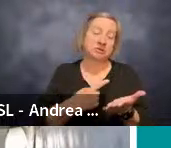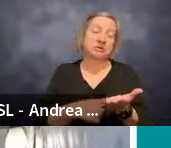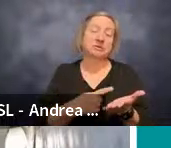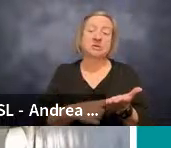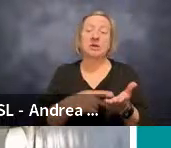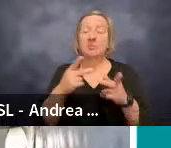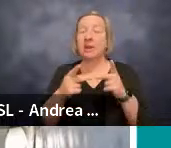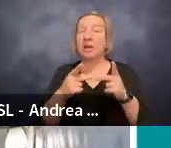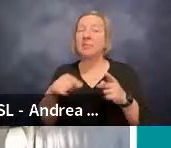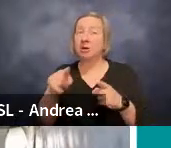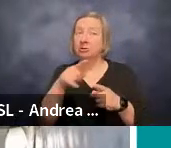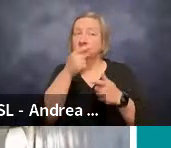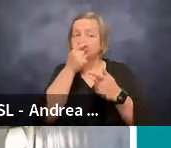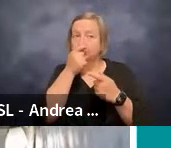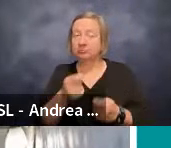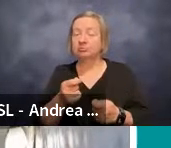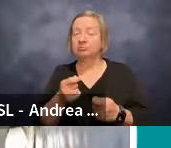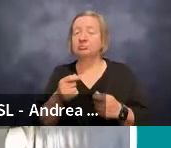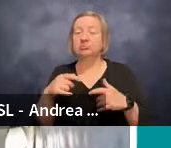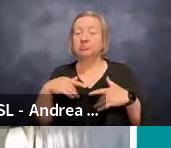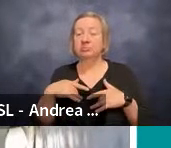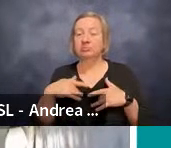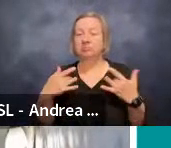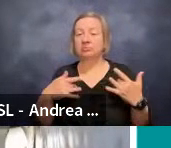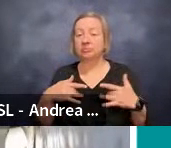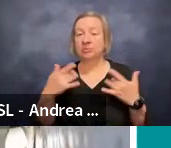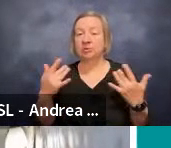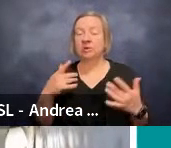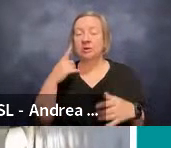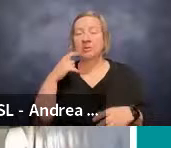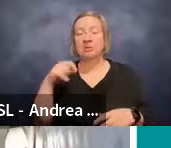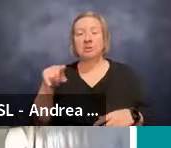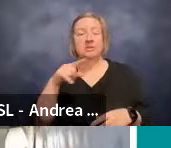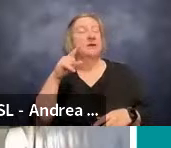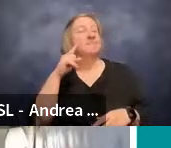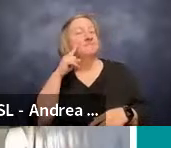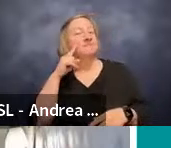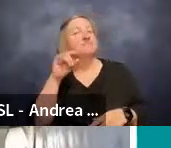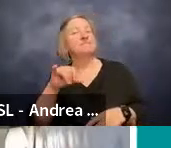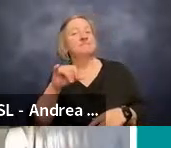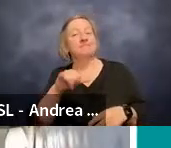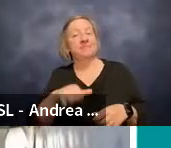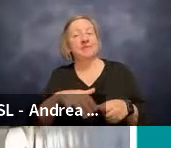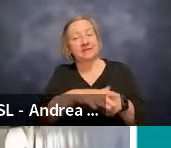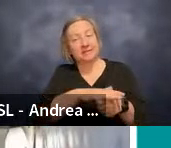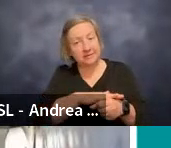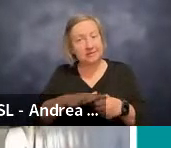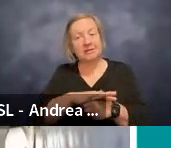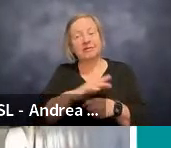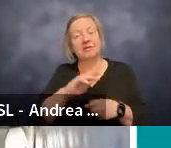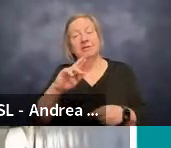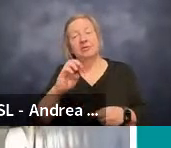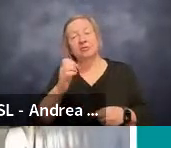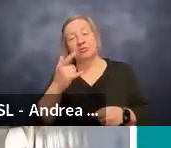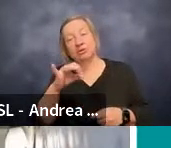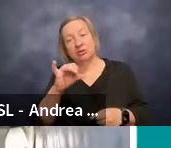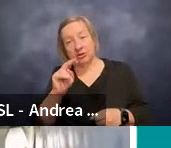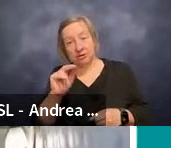very interested in what's going on because they do truly see this as a regional as well as